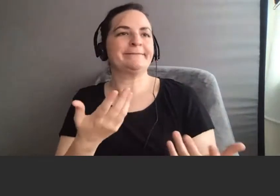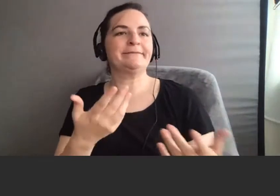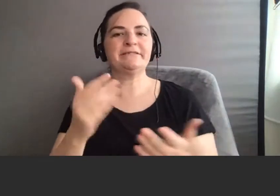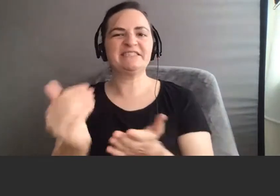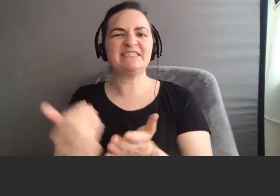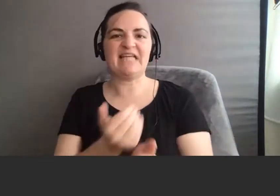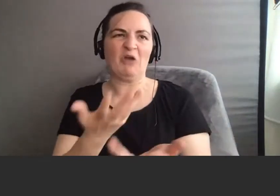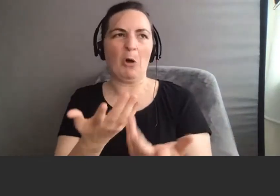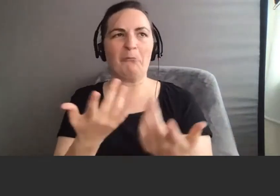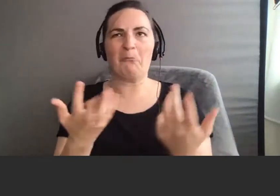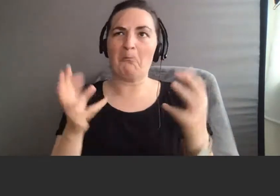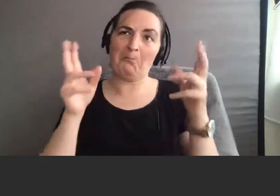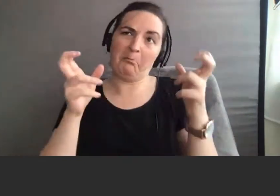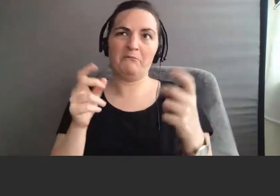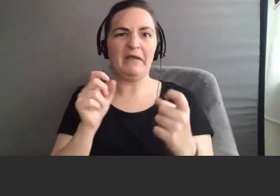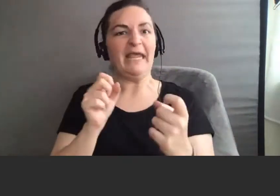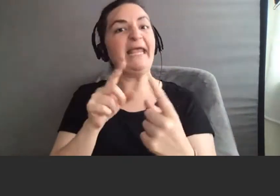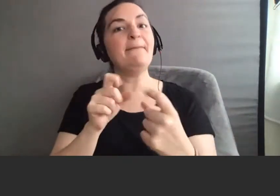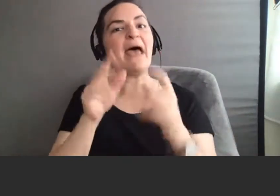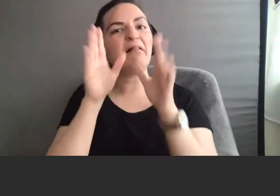on the email cloud.